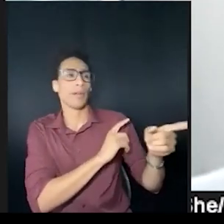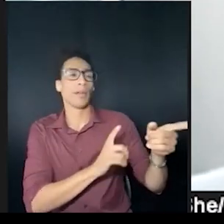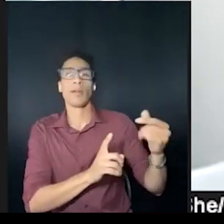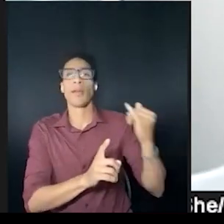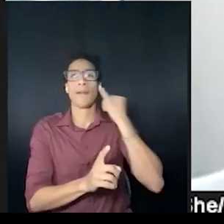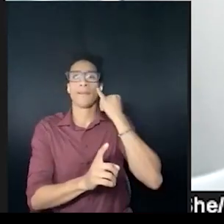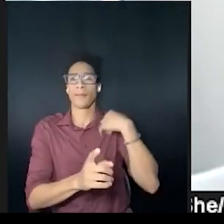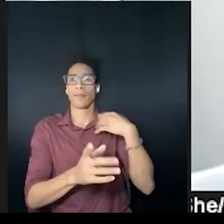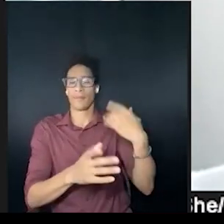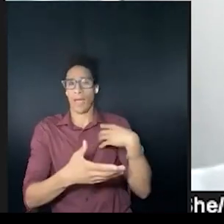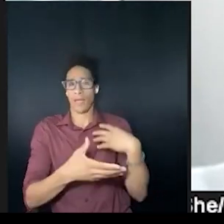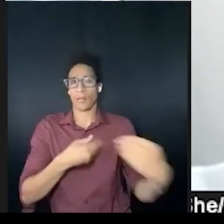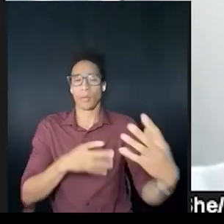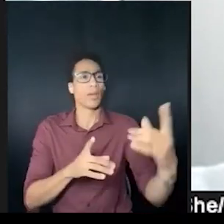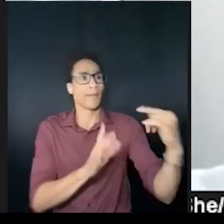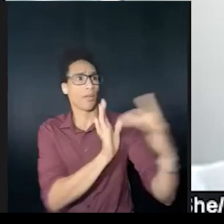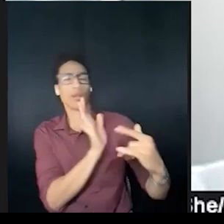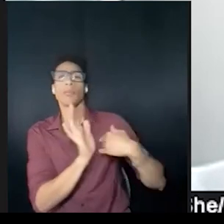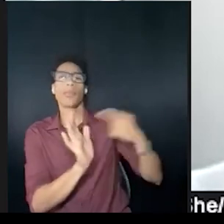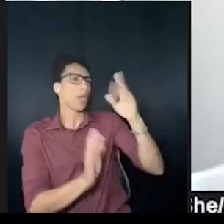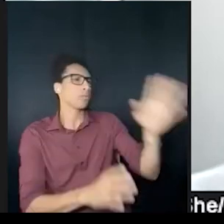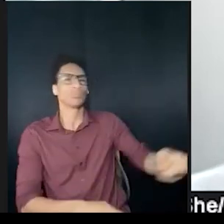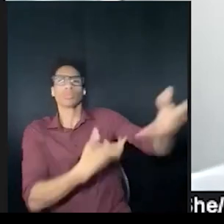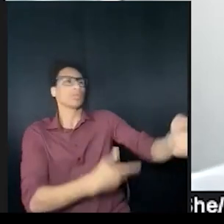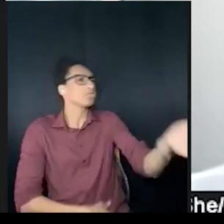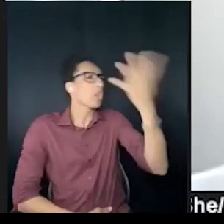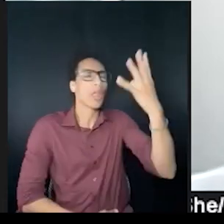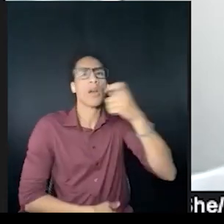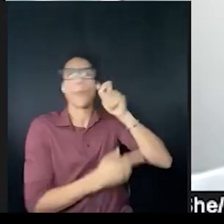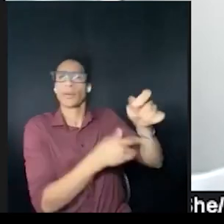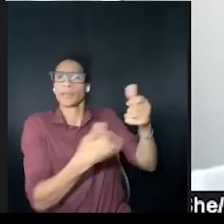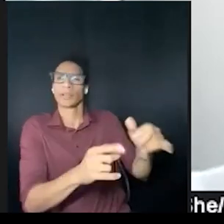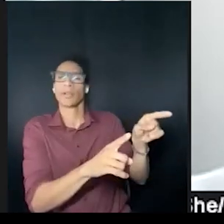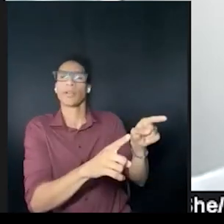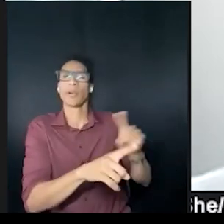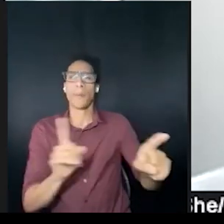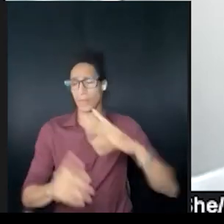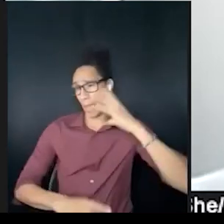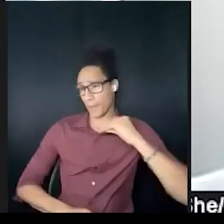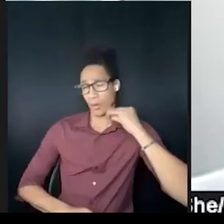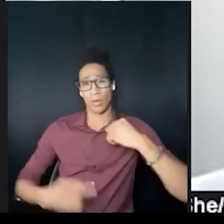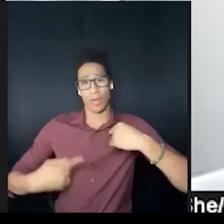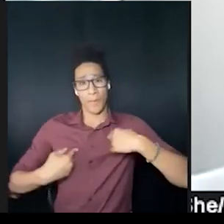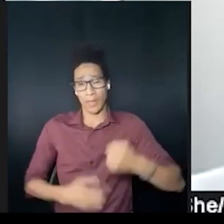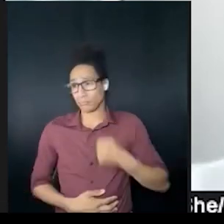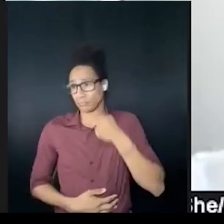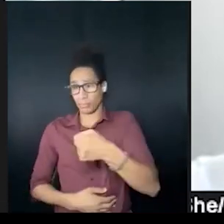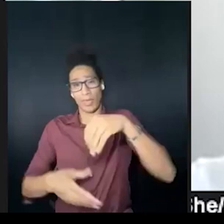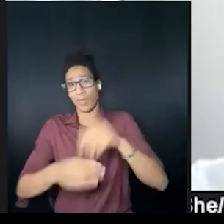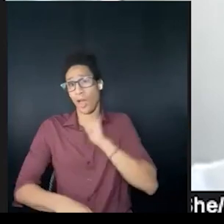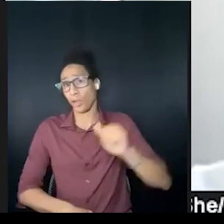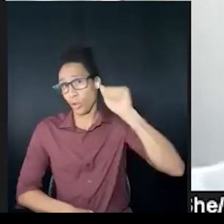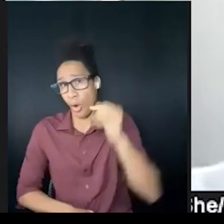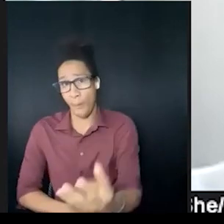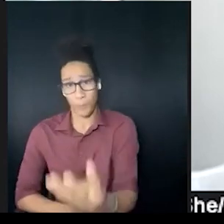immediately. Yet the experience of what it's like to be placed in an adult prison as a child, to me,